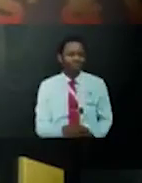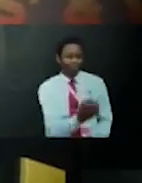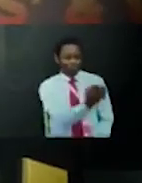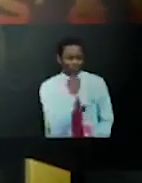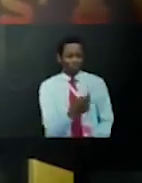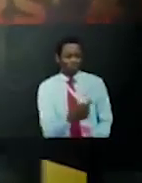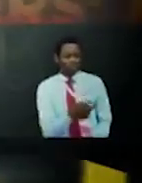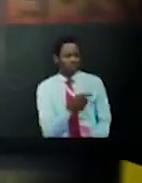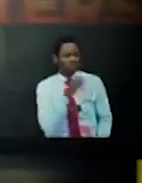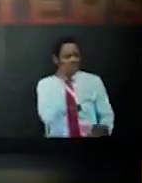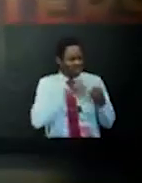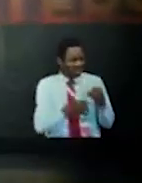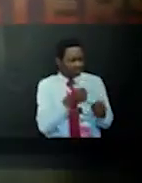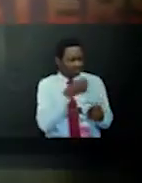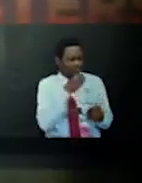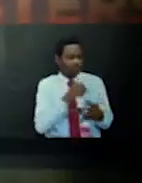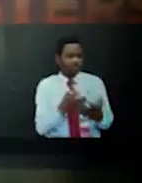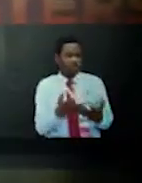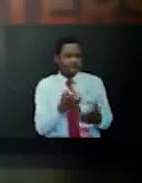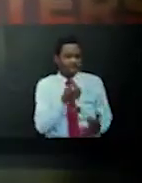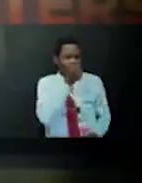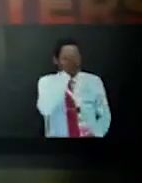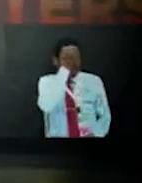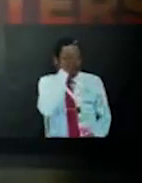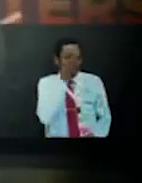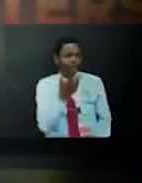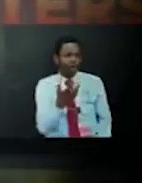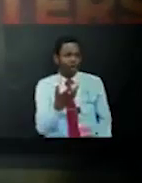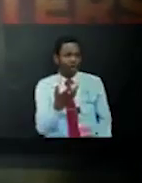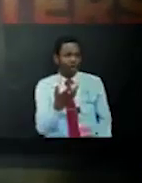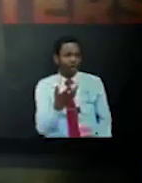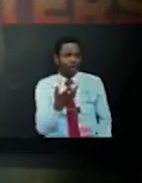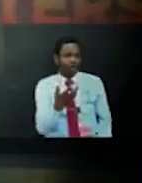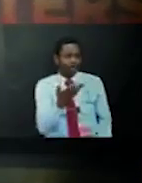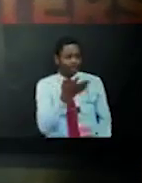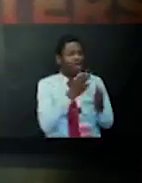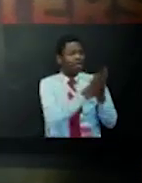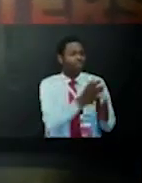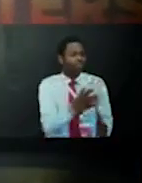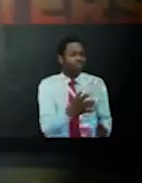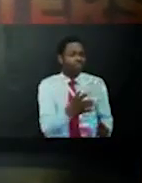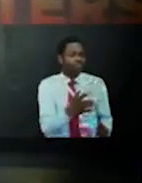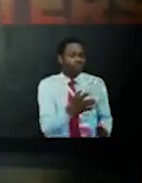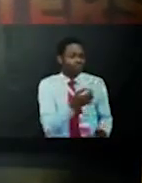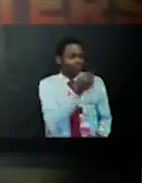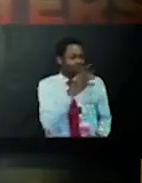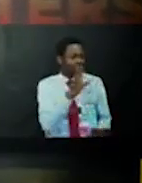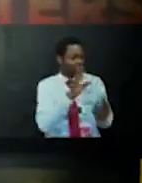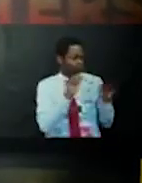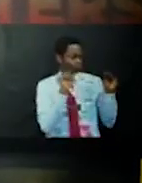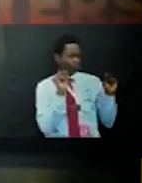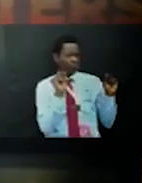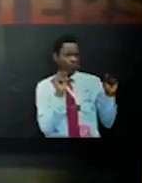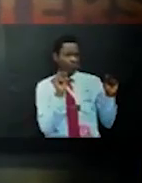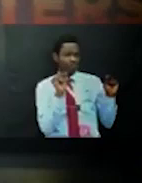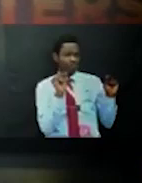Then, when I understood what she was trying to say, I said, so have you taken the communion before? She says, no. Because 10